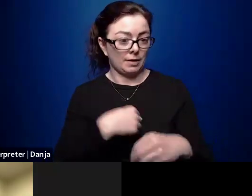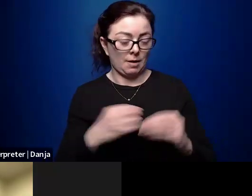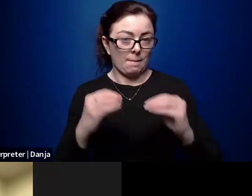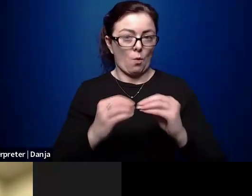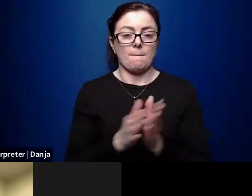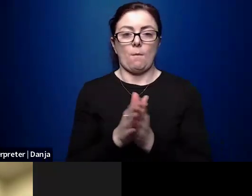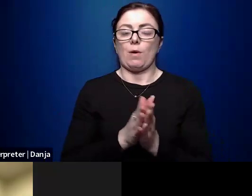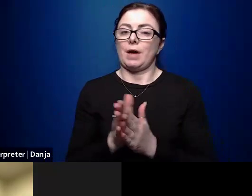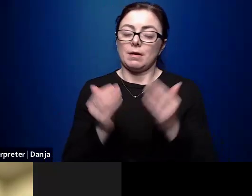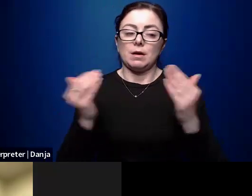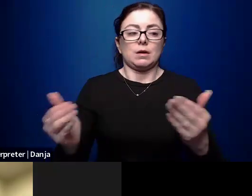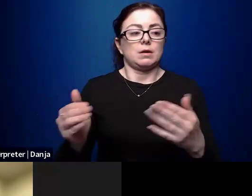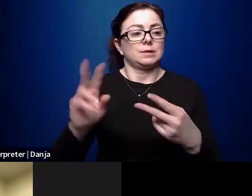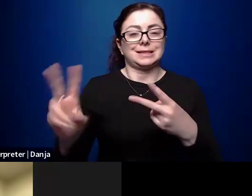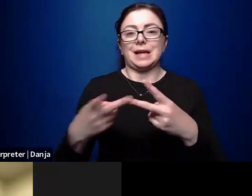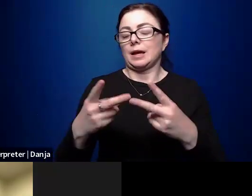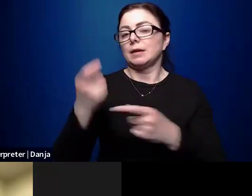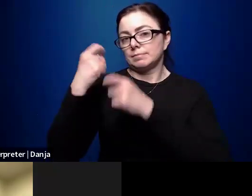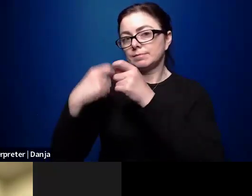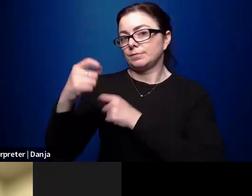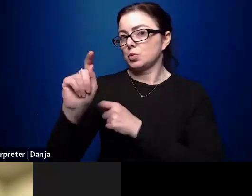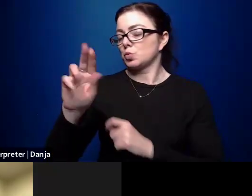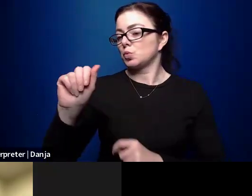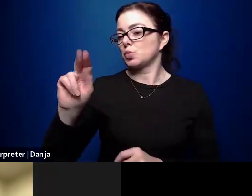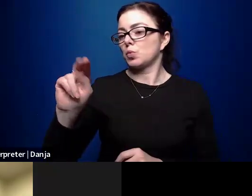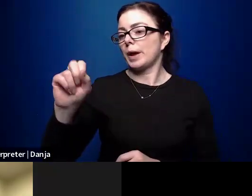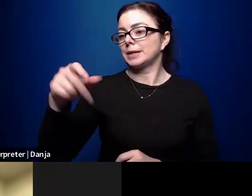second transplant a few weeks later on his right eye.